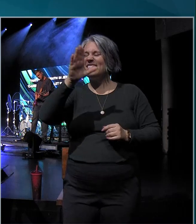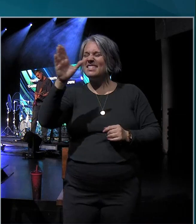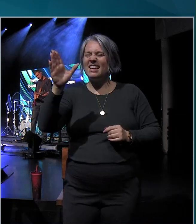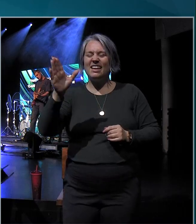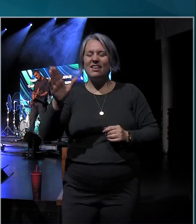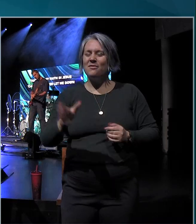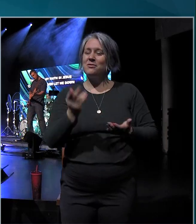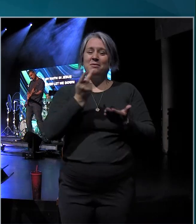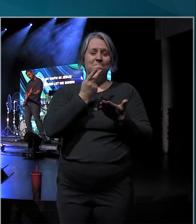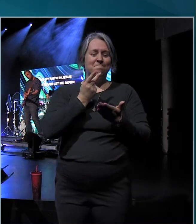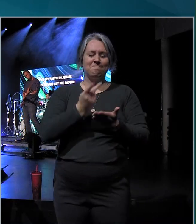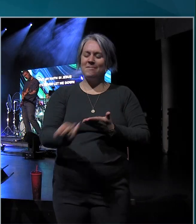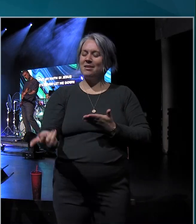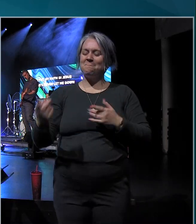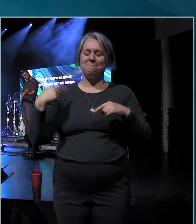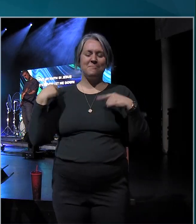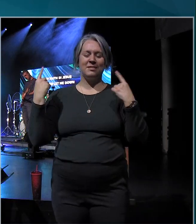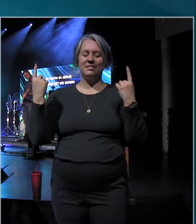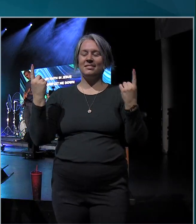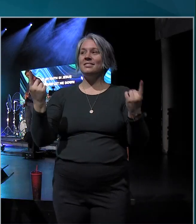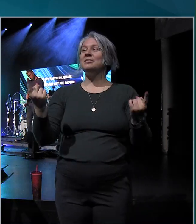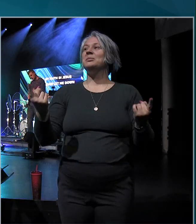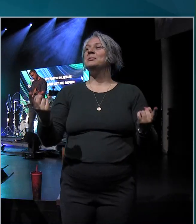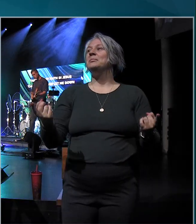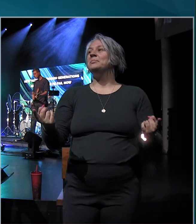'Cause he's never